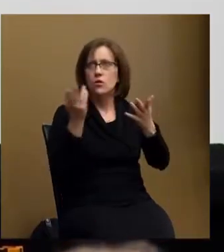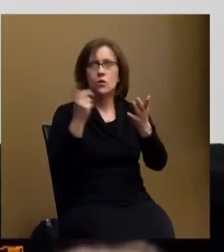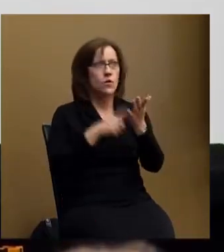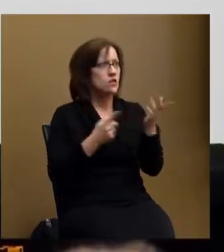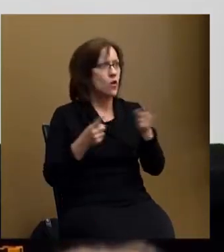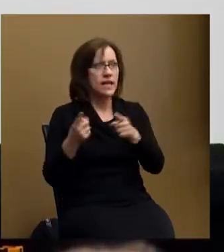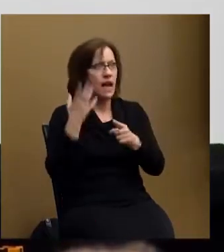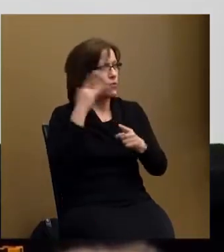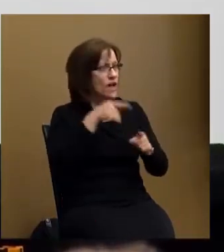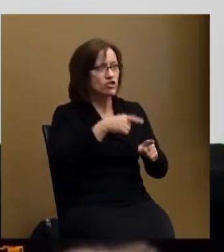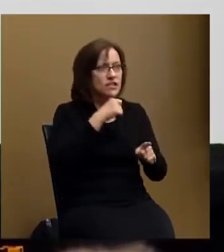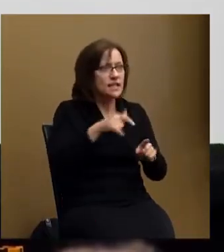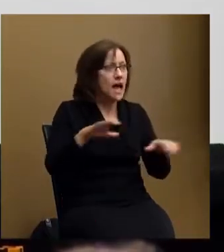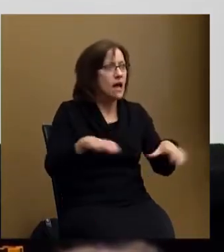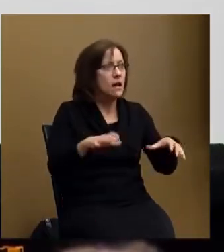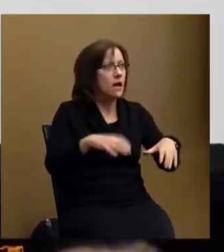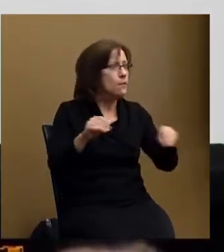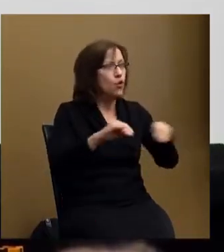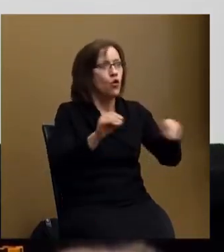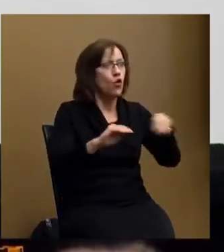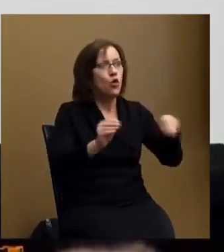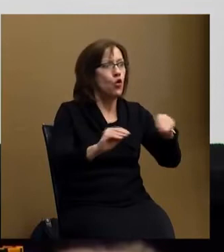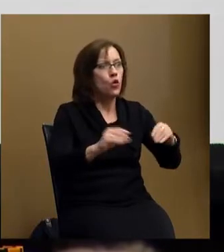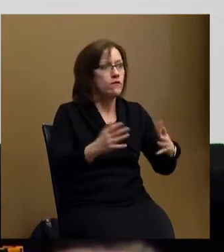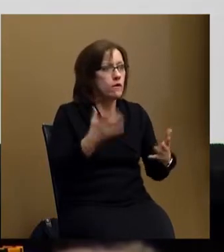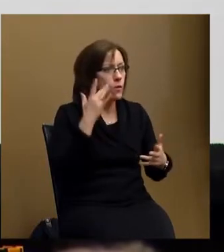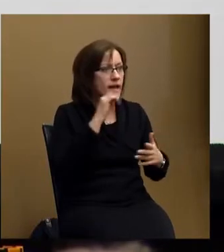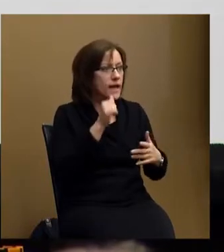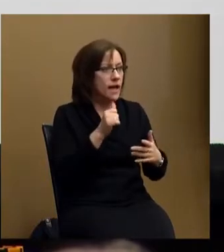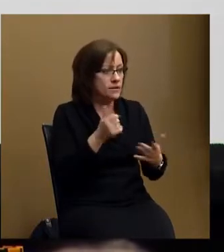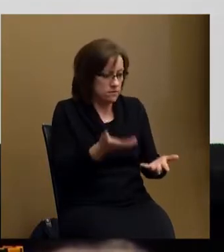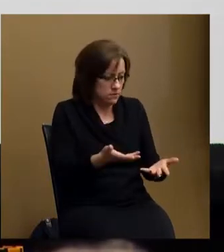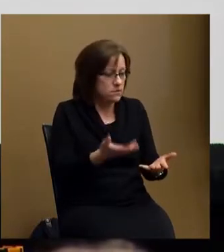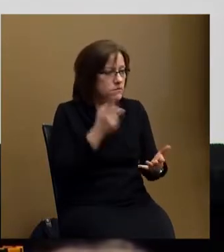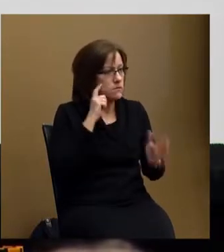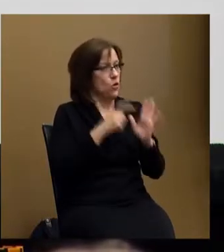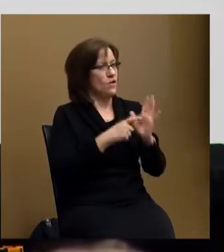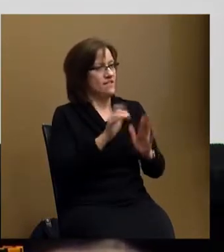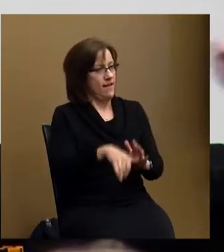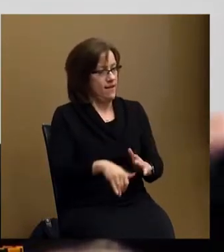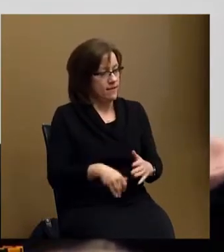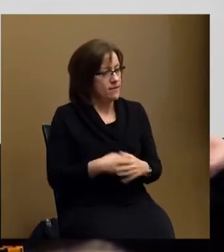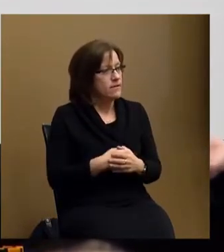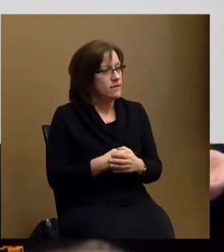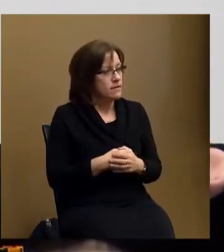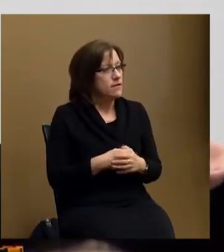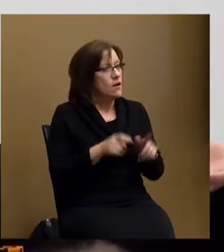So just a few things, yeah, but you have a lot to work. And it places